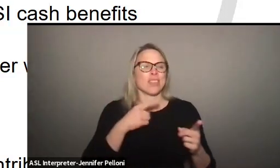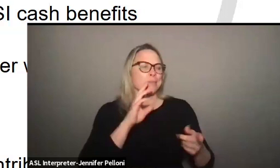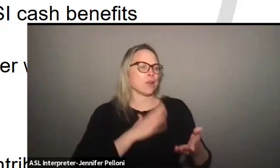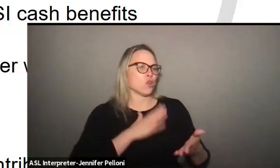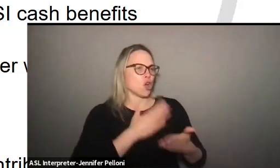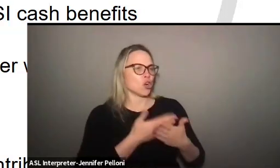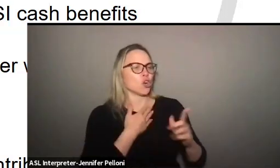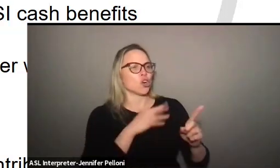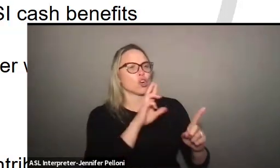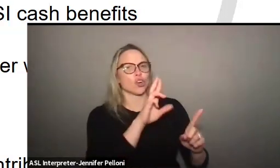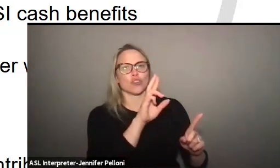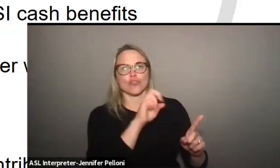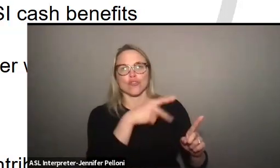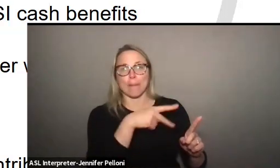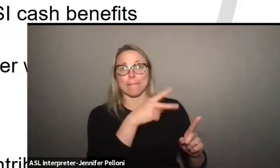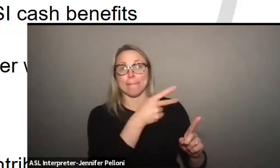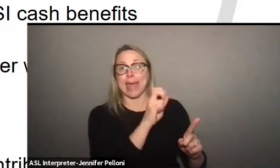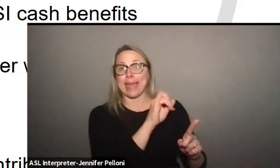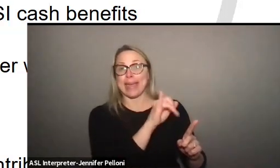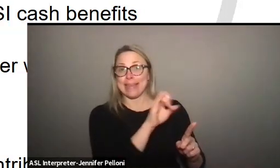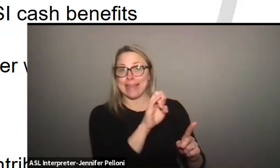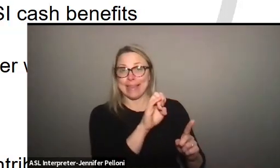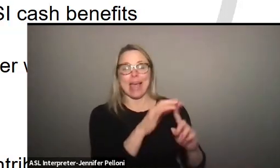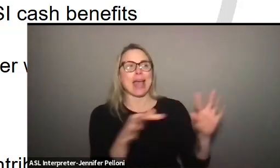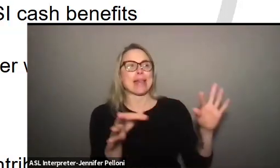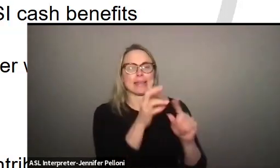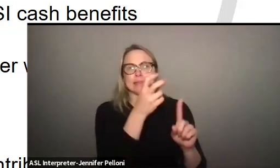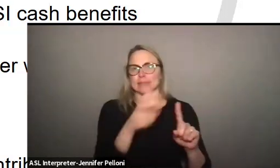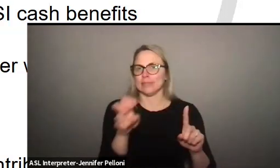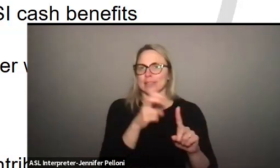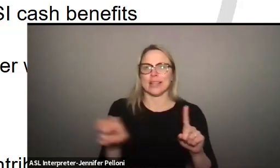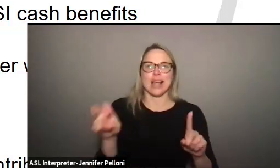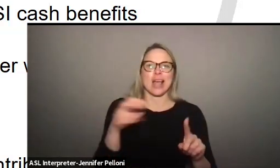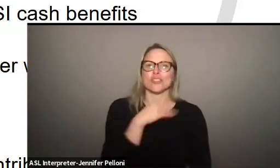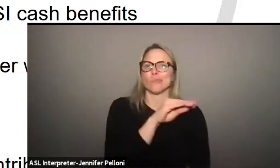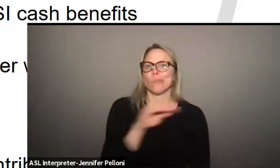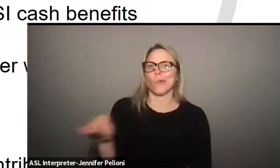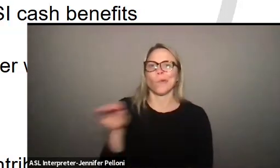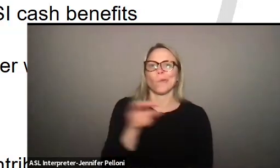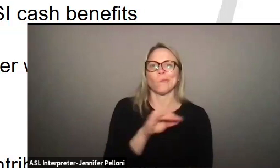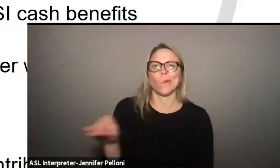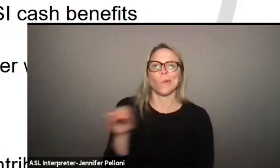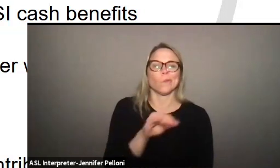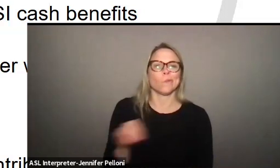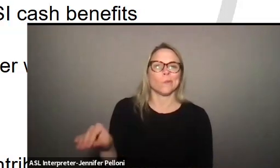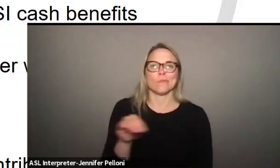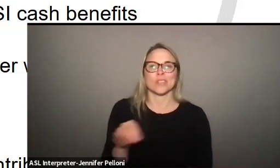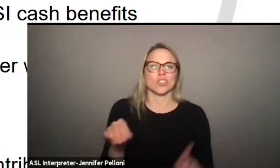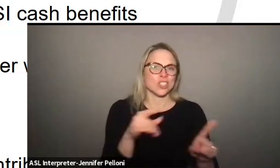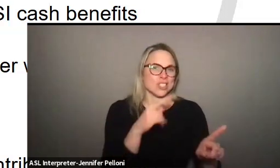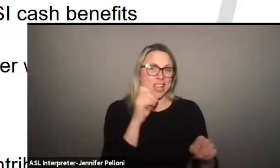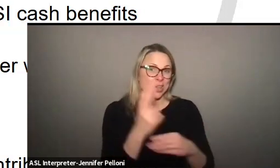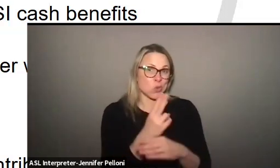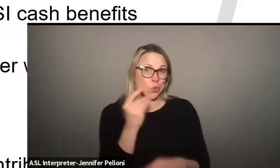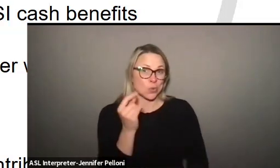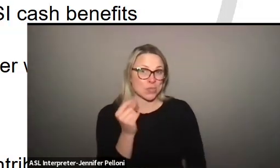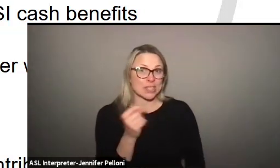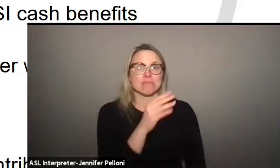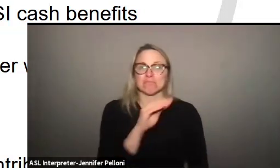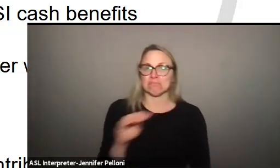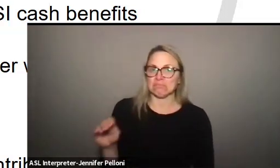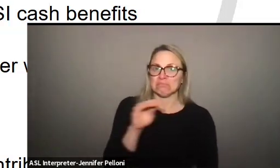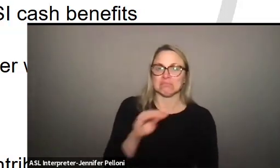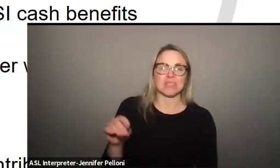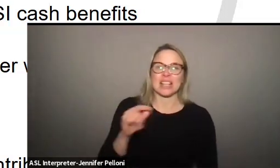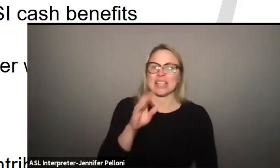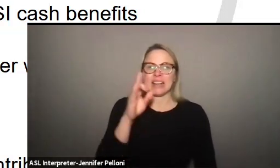Payee account. I've linked it to her ABLE account, and every month I just move over that amount that she's not using. So I never have